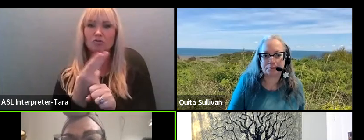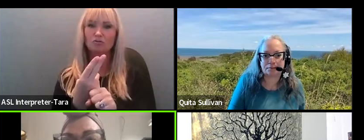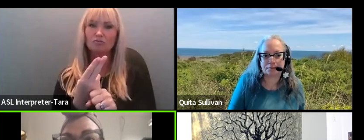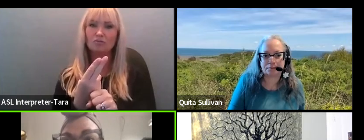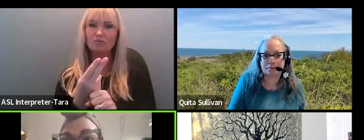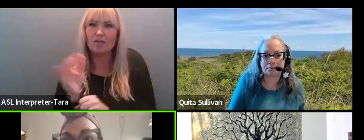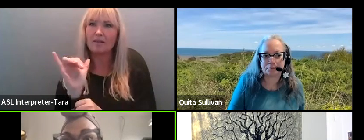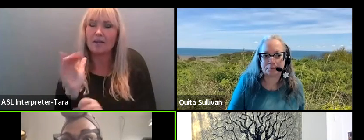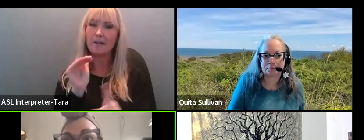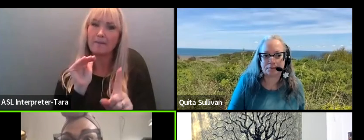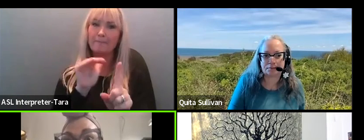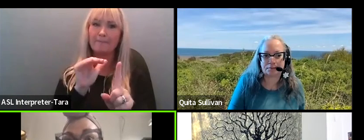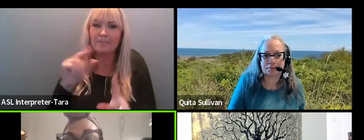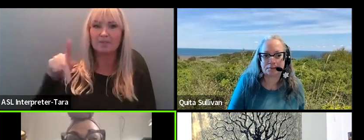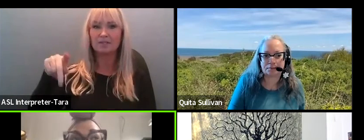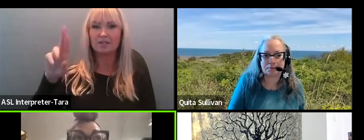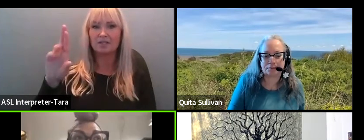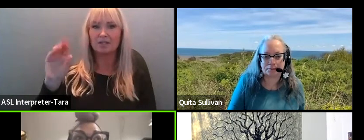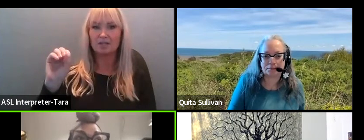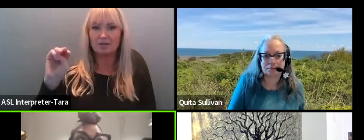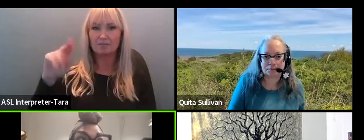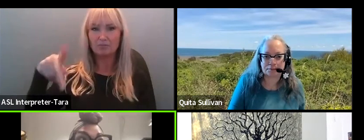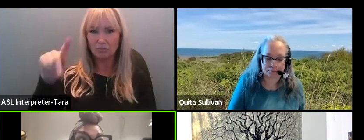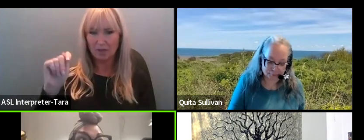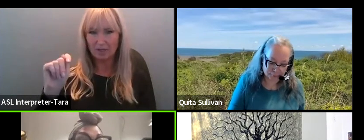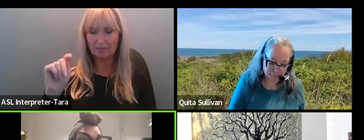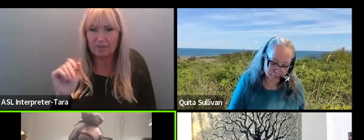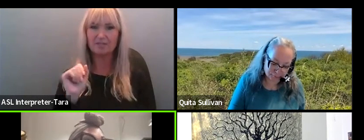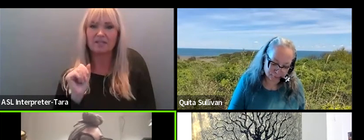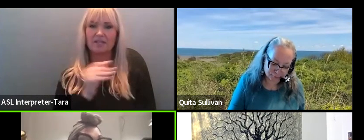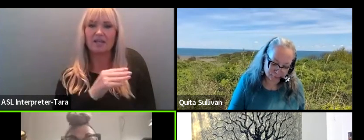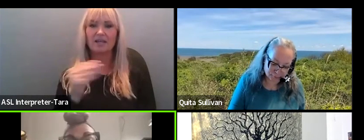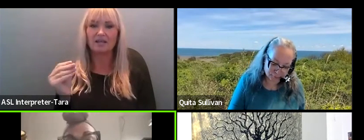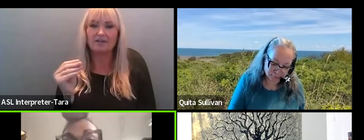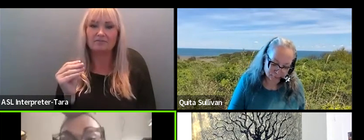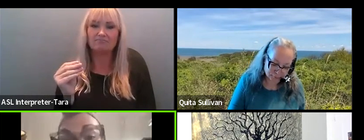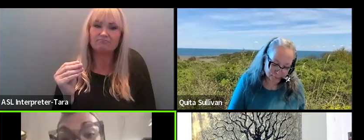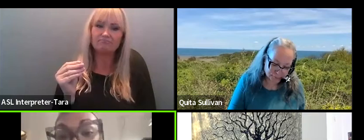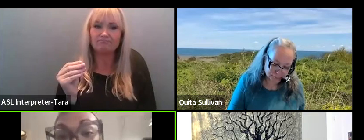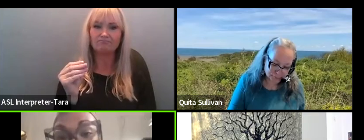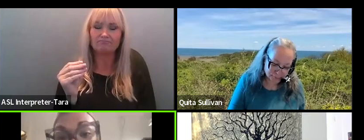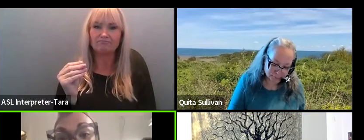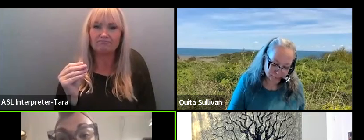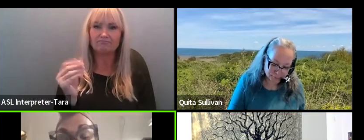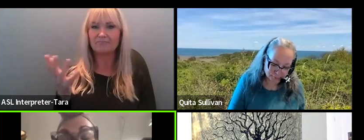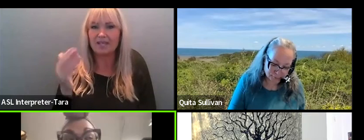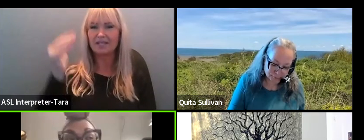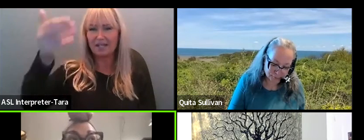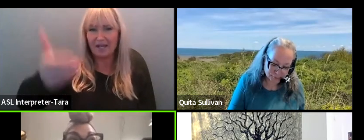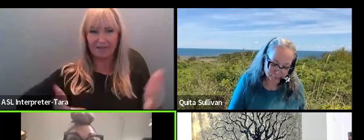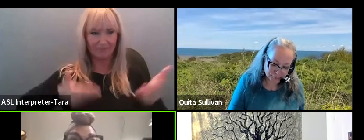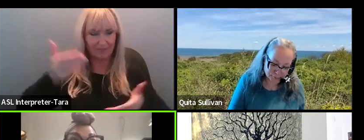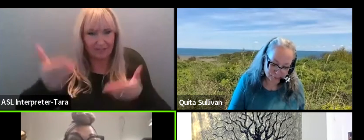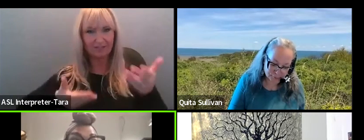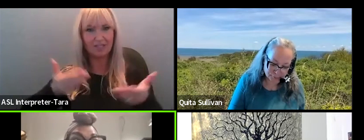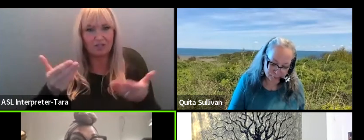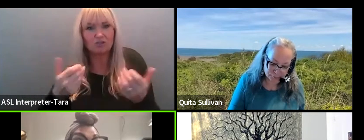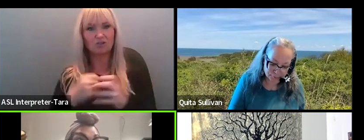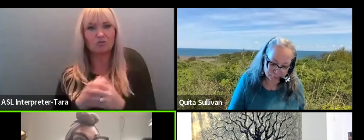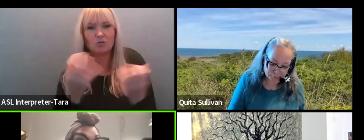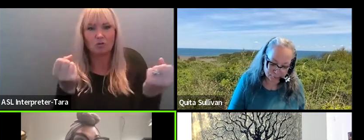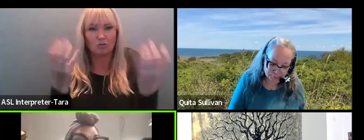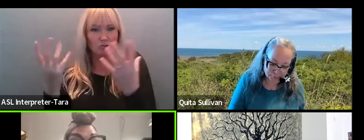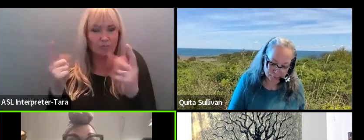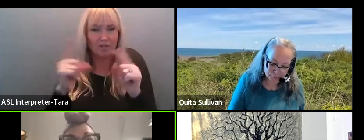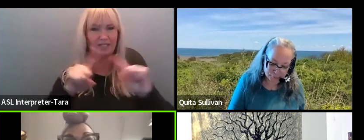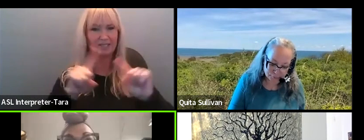a prompt and as a kind of question, as kind of an invitation to a number of collaborators